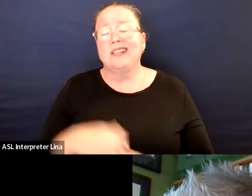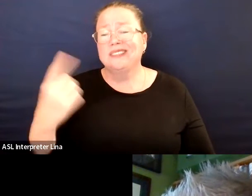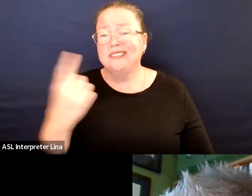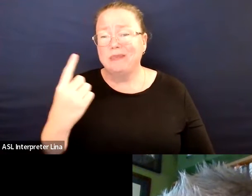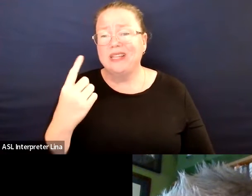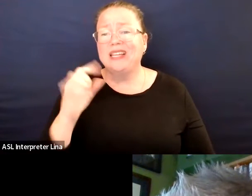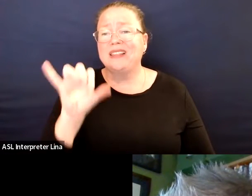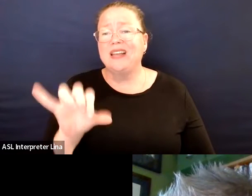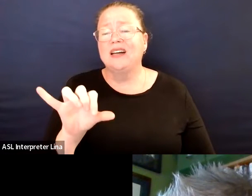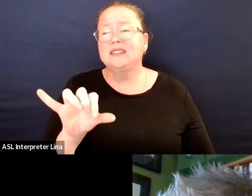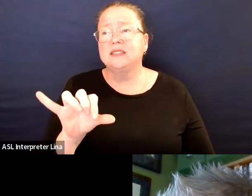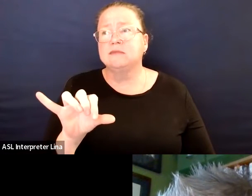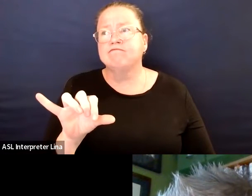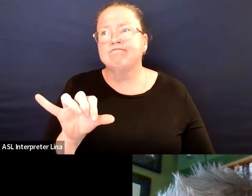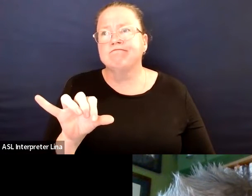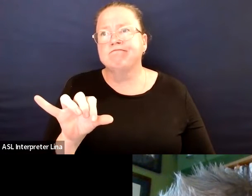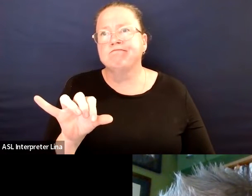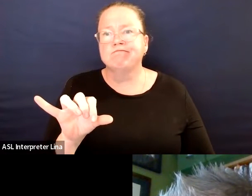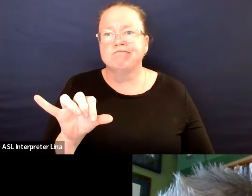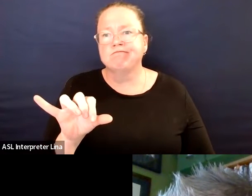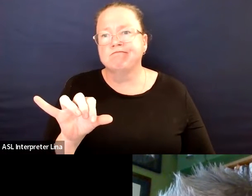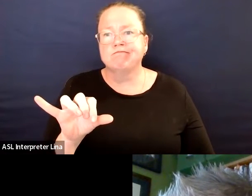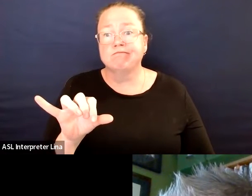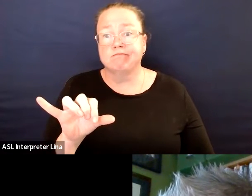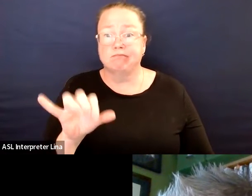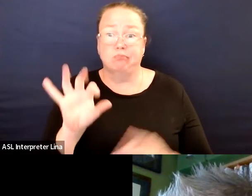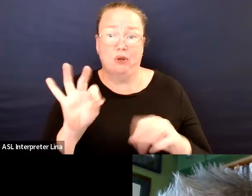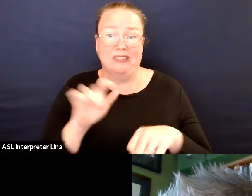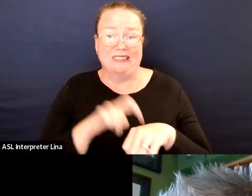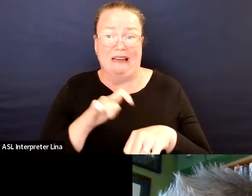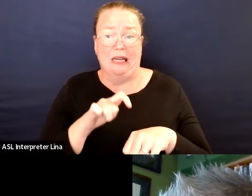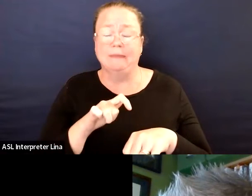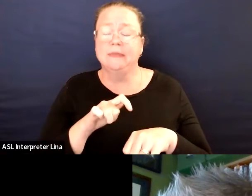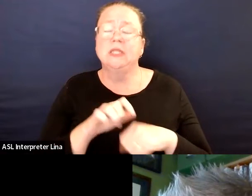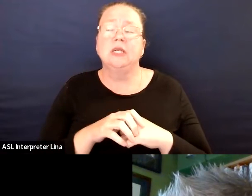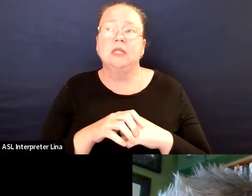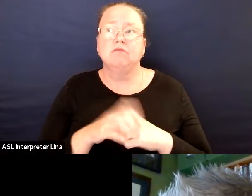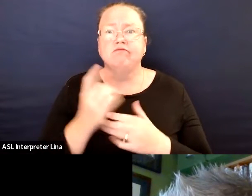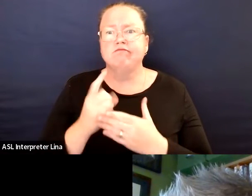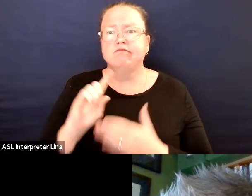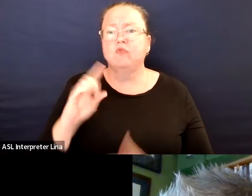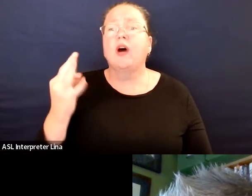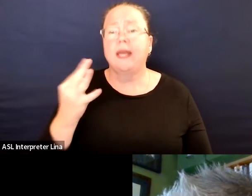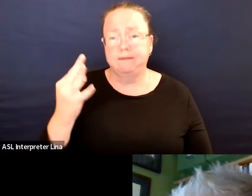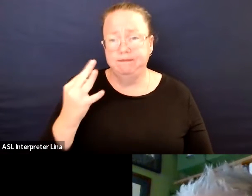things that, in great timing for this, last Friday,